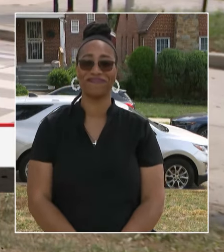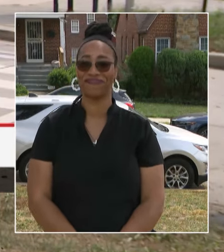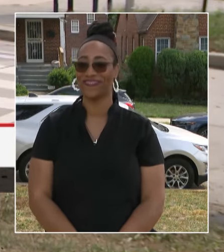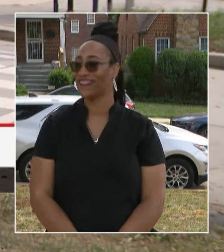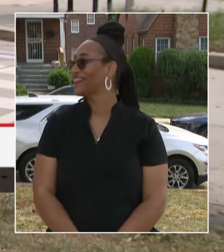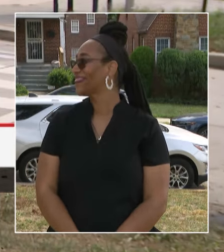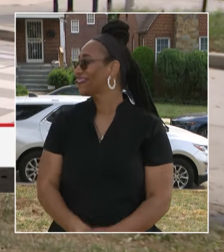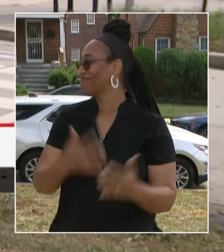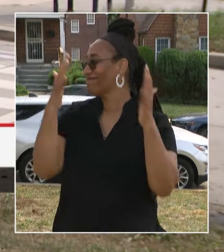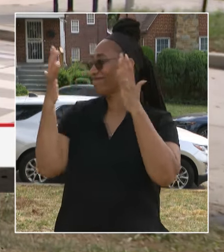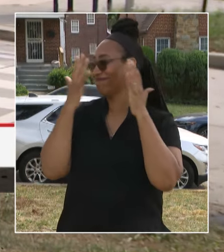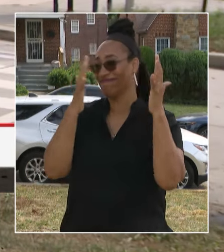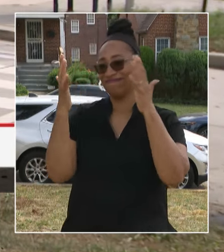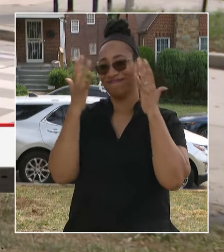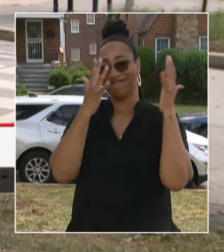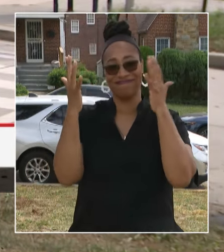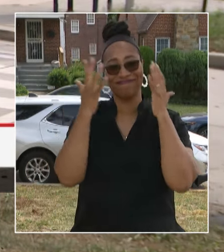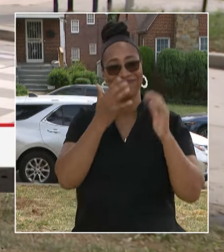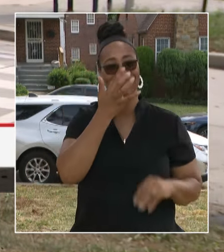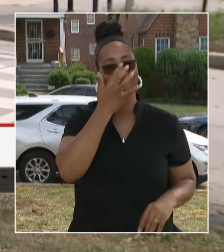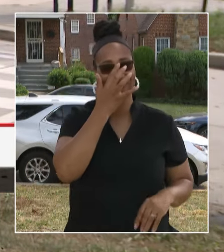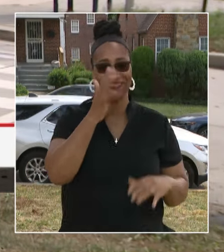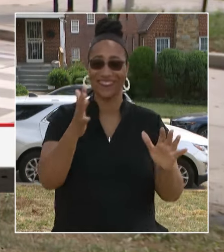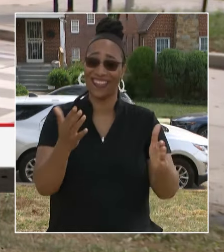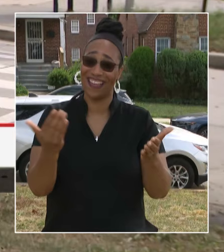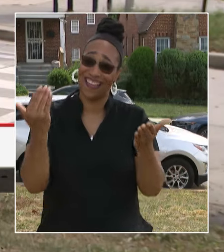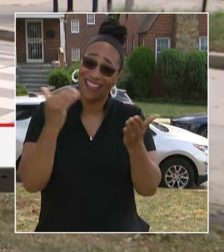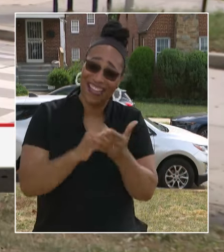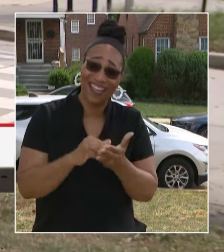Let's say it again. Thank you, Mr. Spaulding.